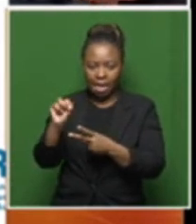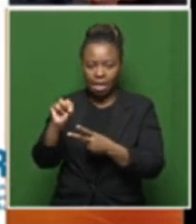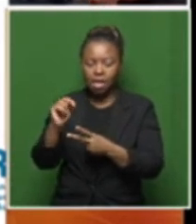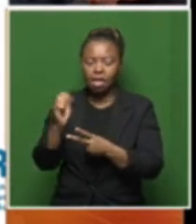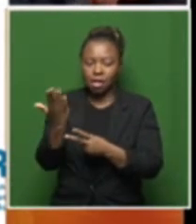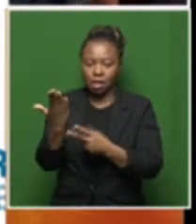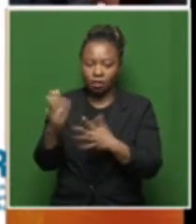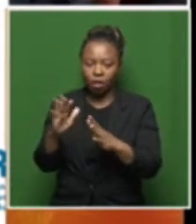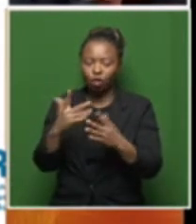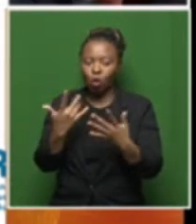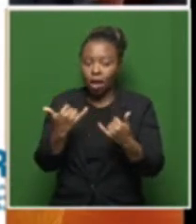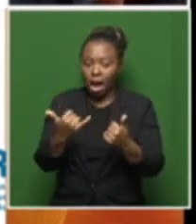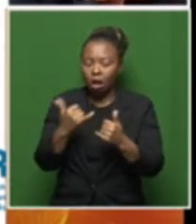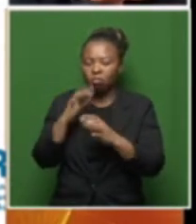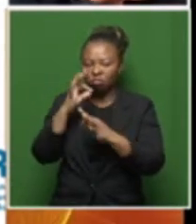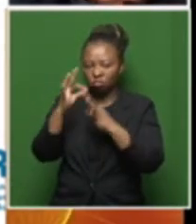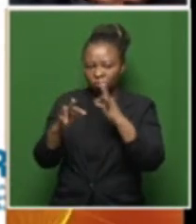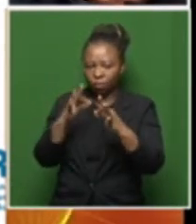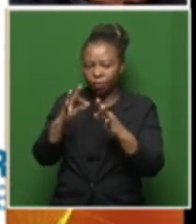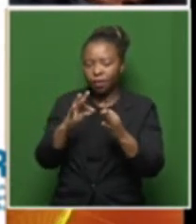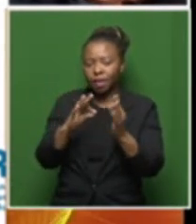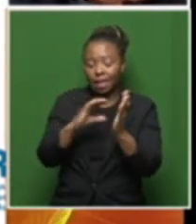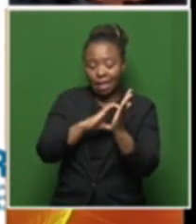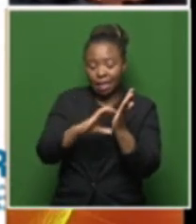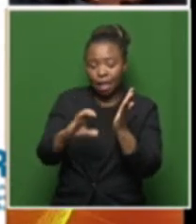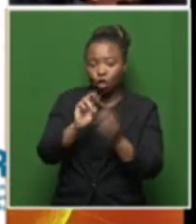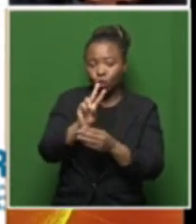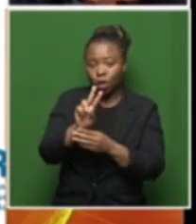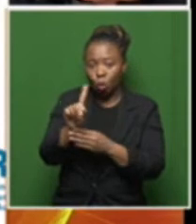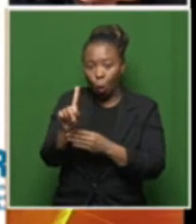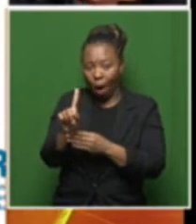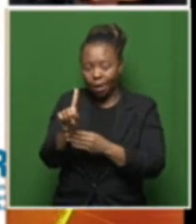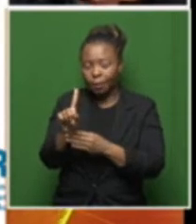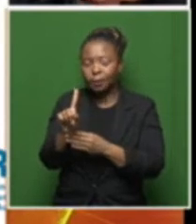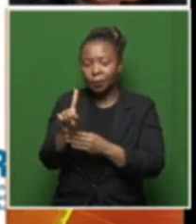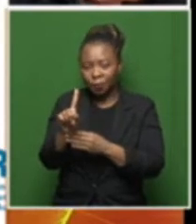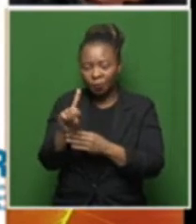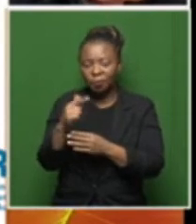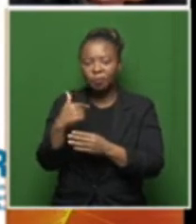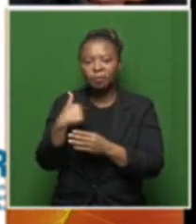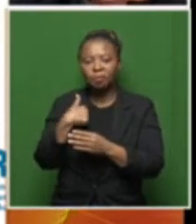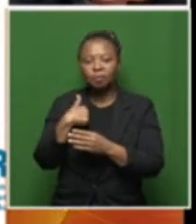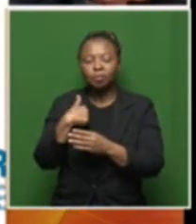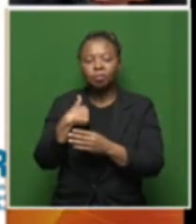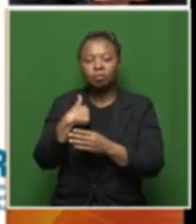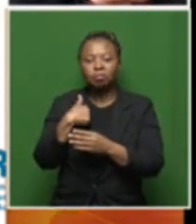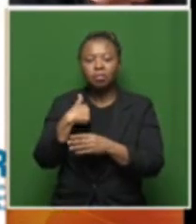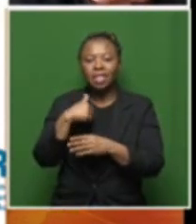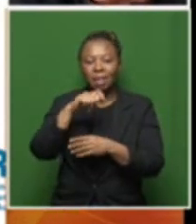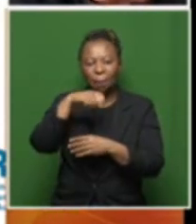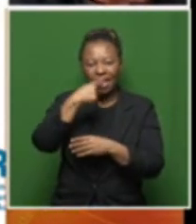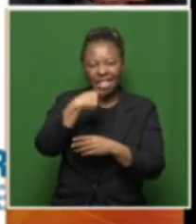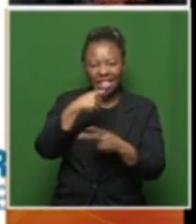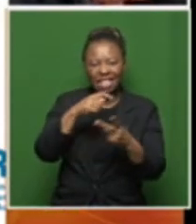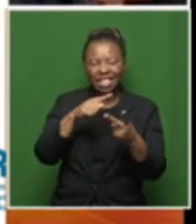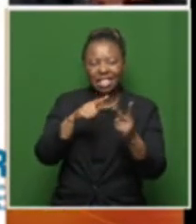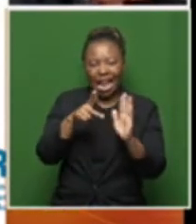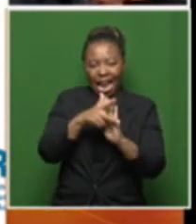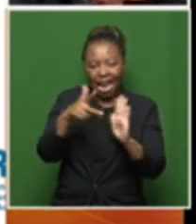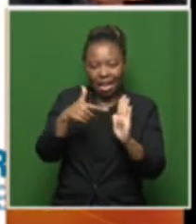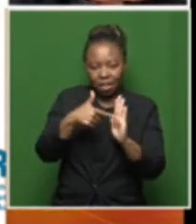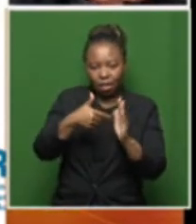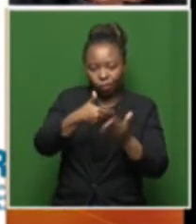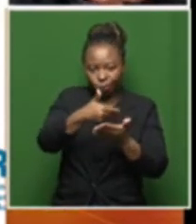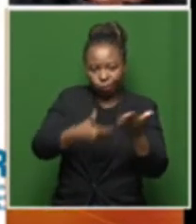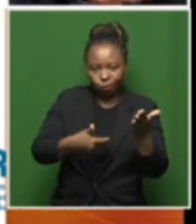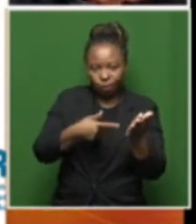is the difference. So Section 21 is a mechanism that we have in the Medicines and Related Substances Act that